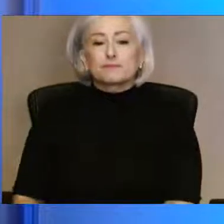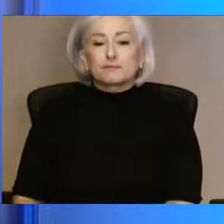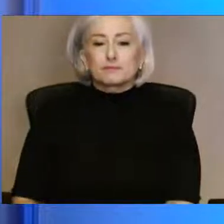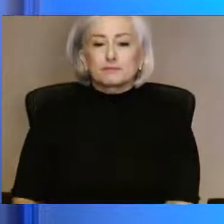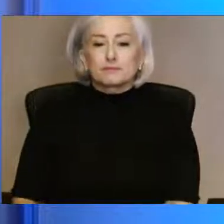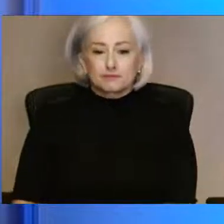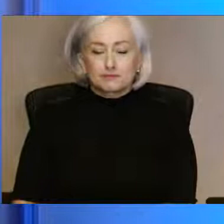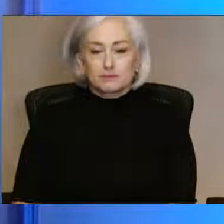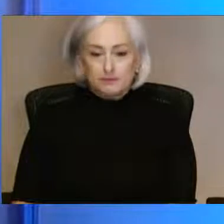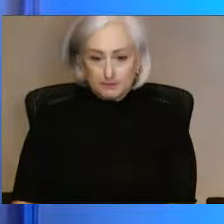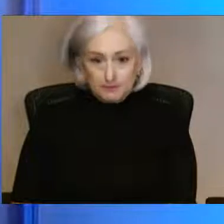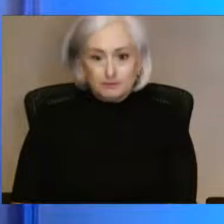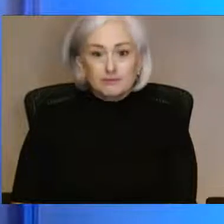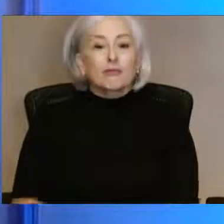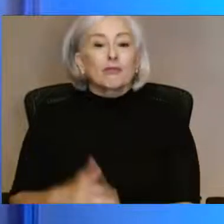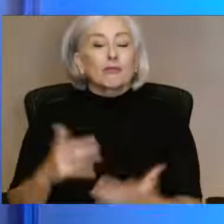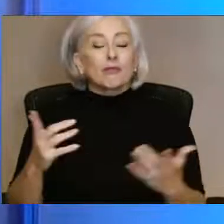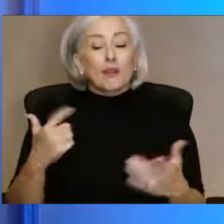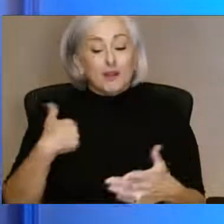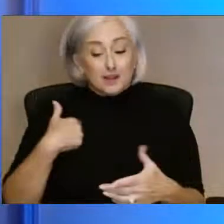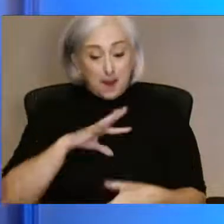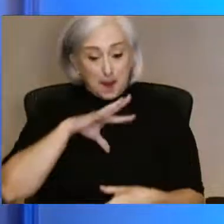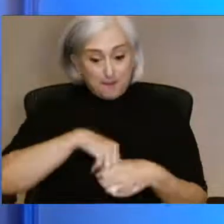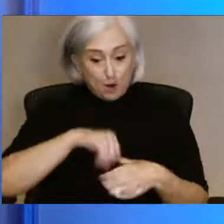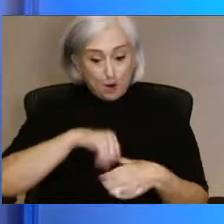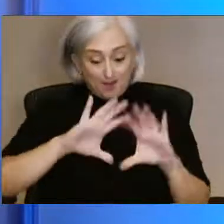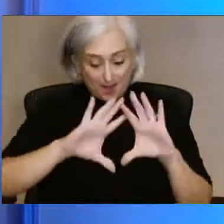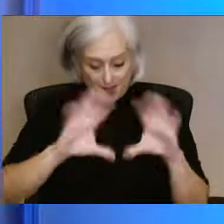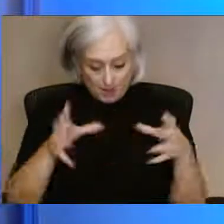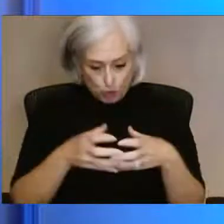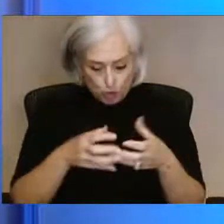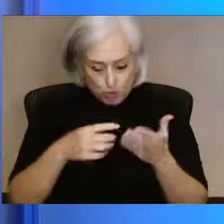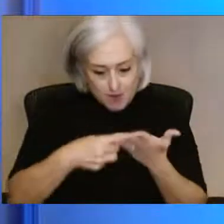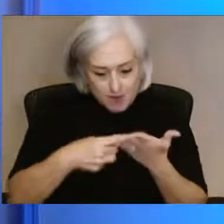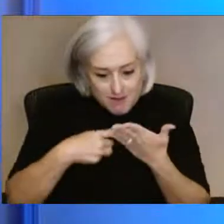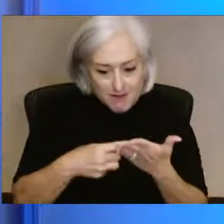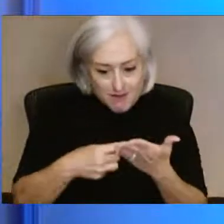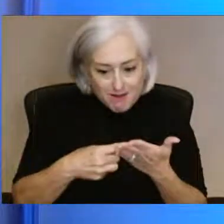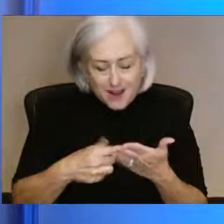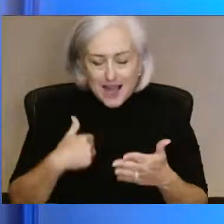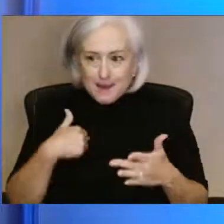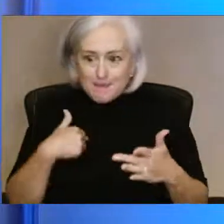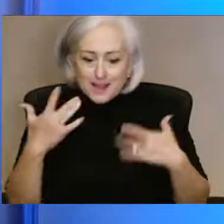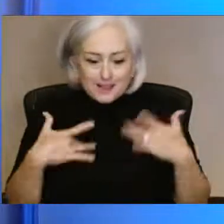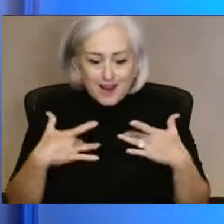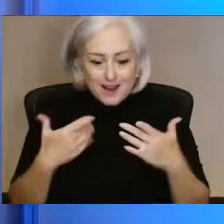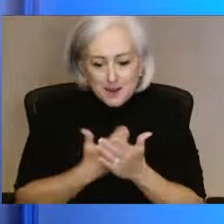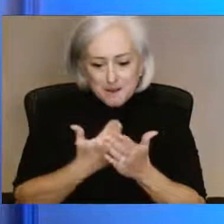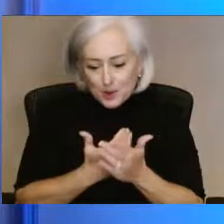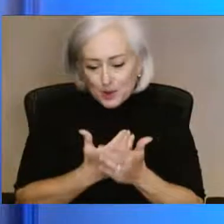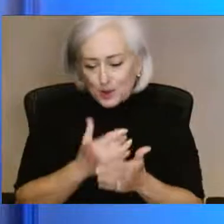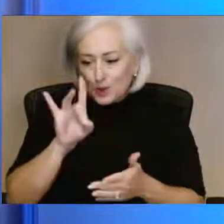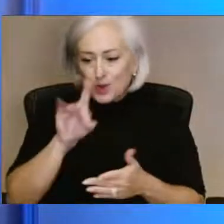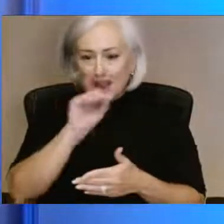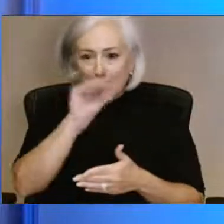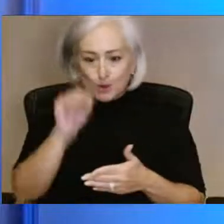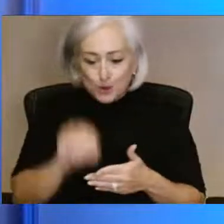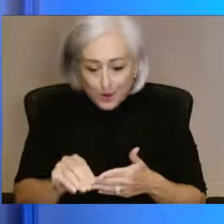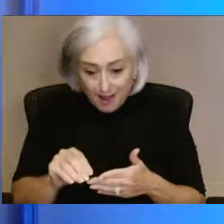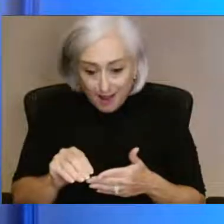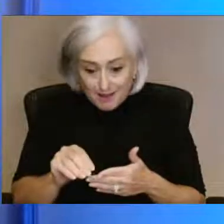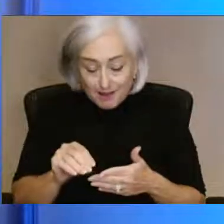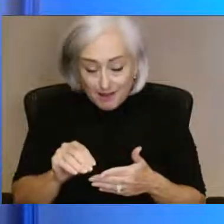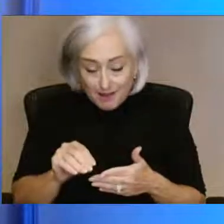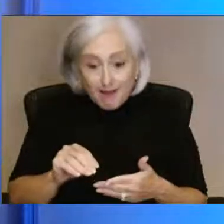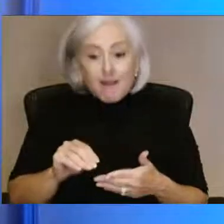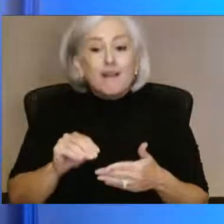telomere consortium, I'm really excited about this new 8% of the genome that we haven't had access to before. And I think the next 10 years